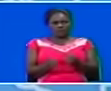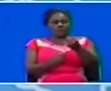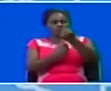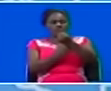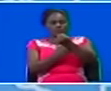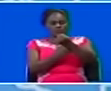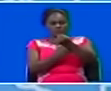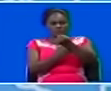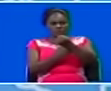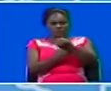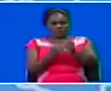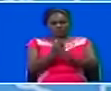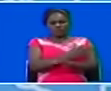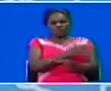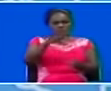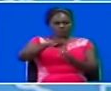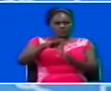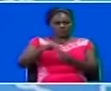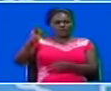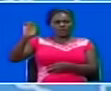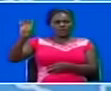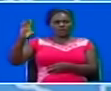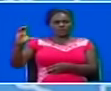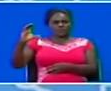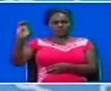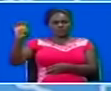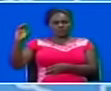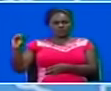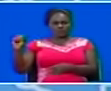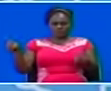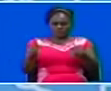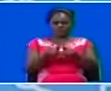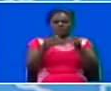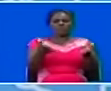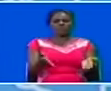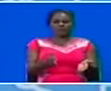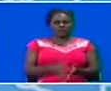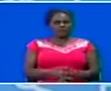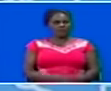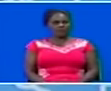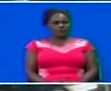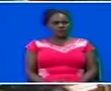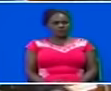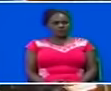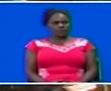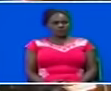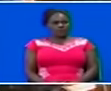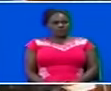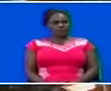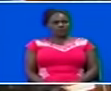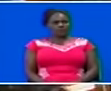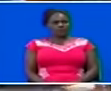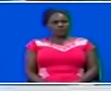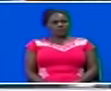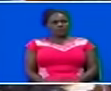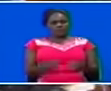of the August general election. IEBC CEO Ezra Chiloba was also in attendance. So engage with as